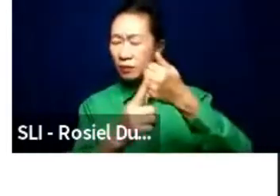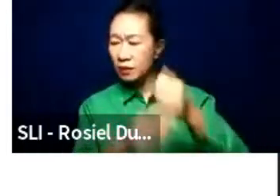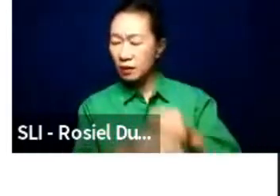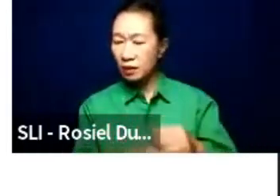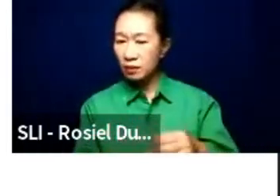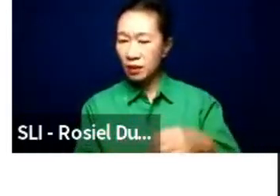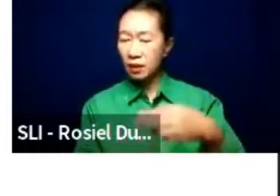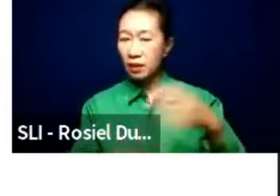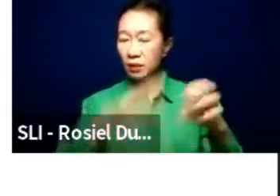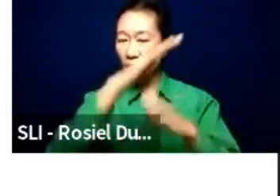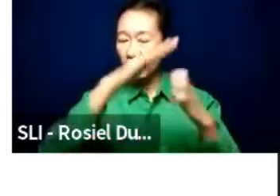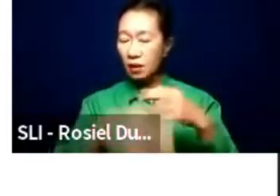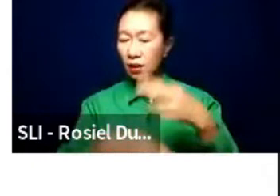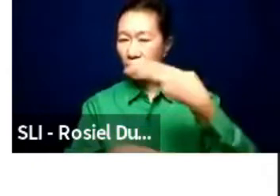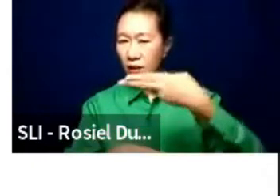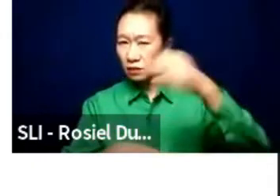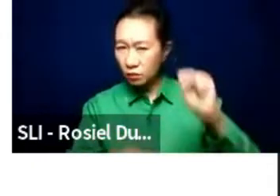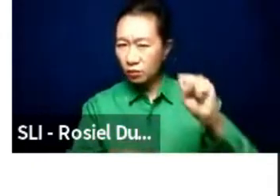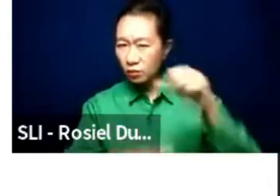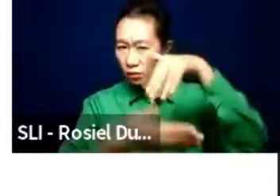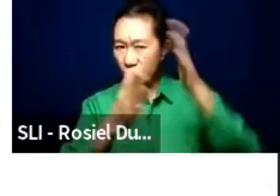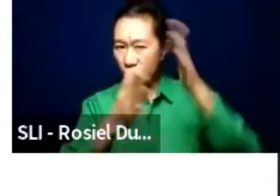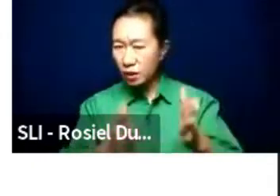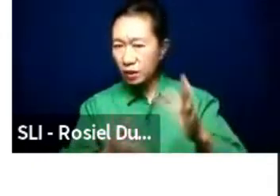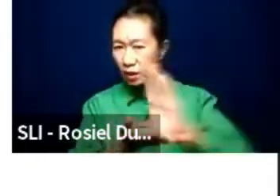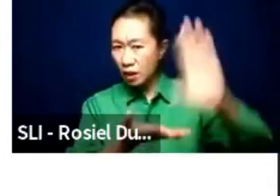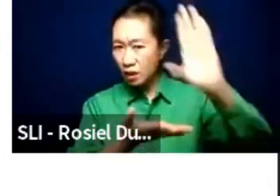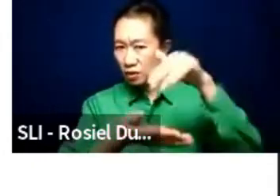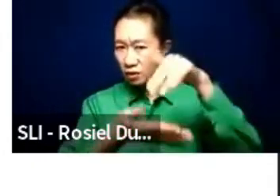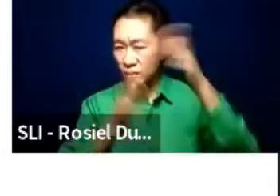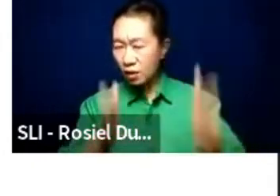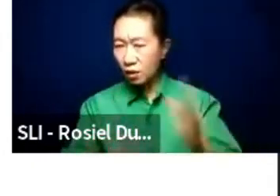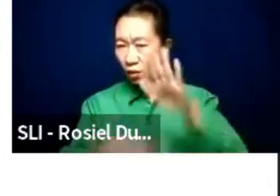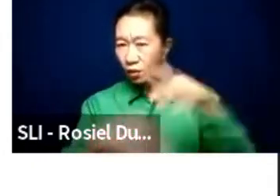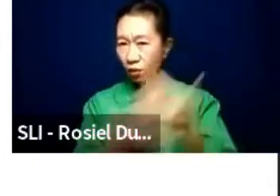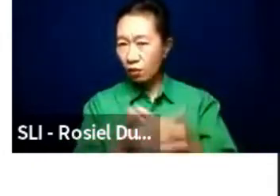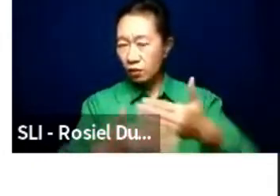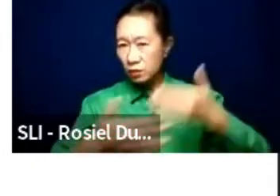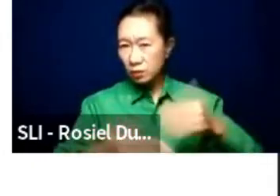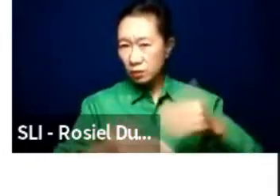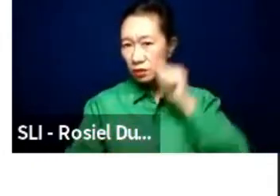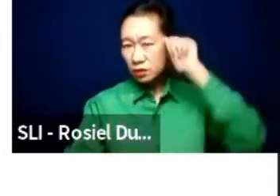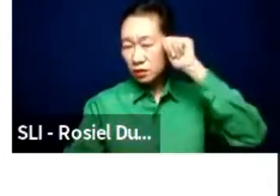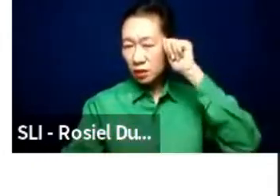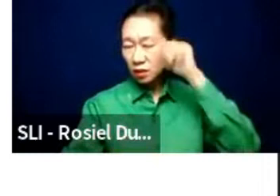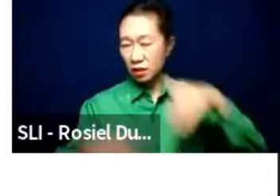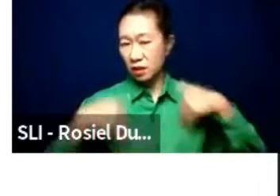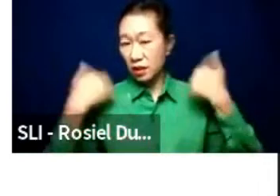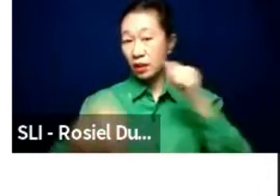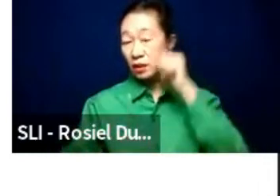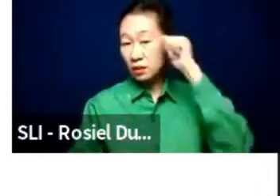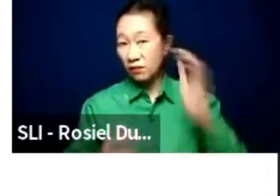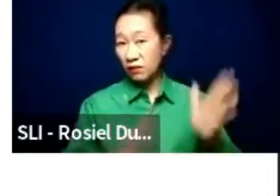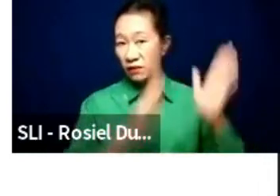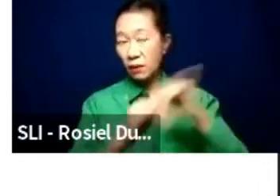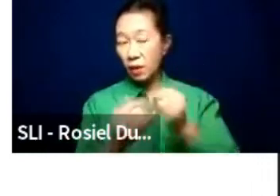school students and college students, all adolescents and young adults face that important